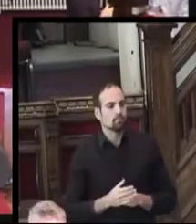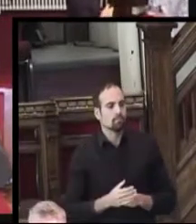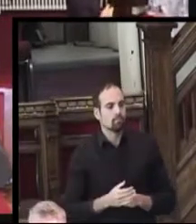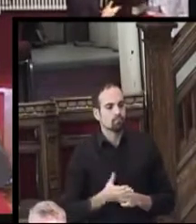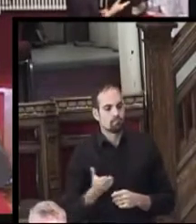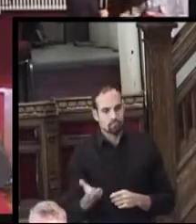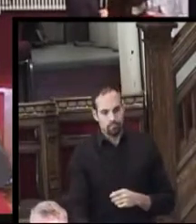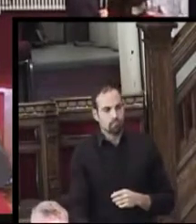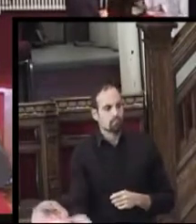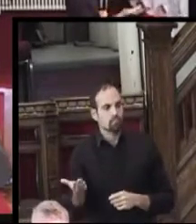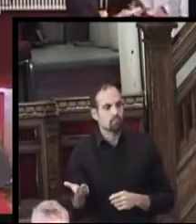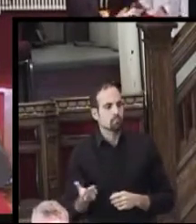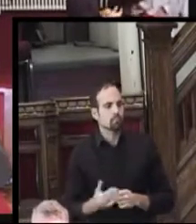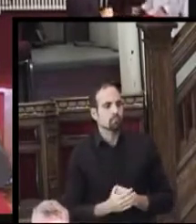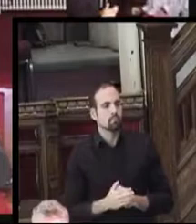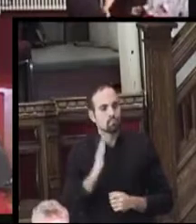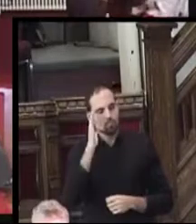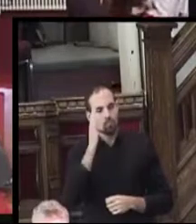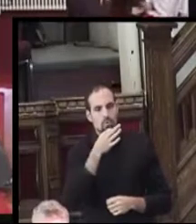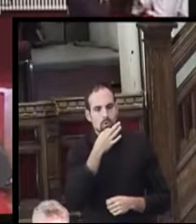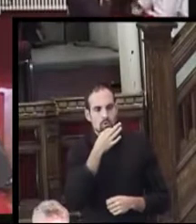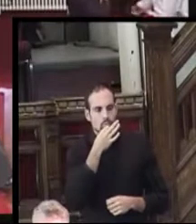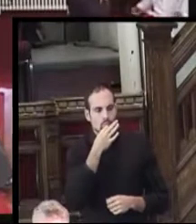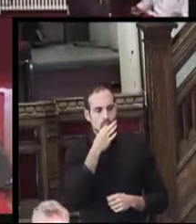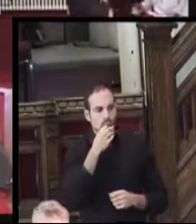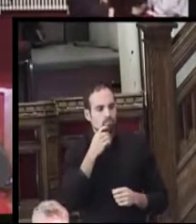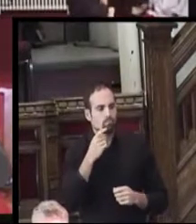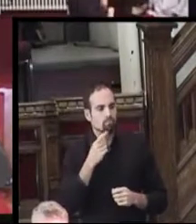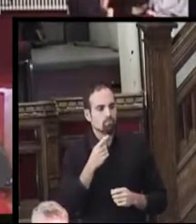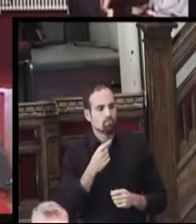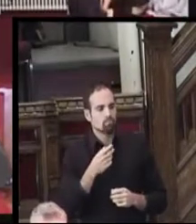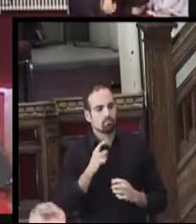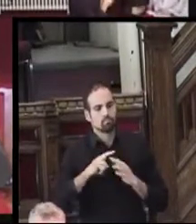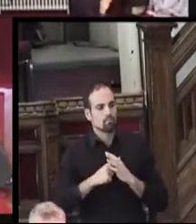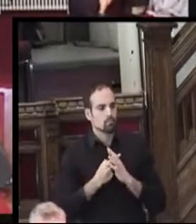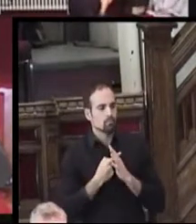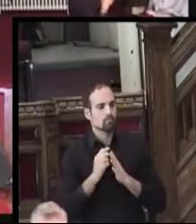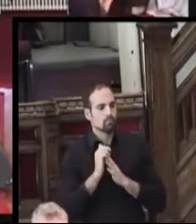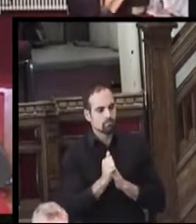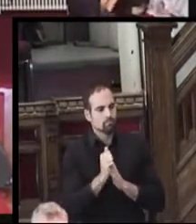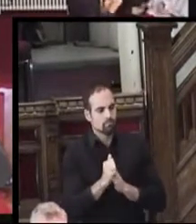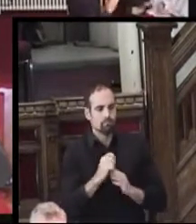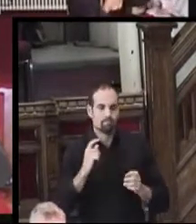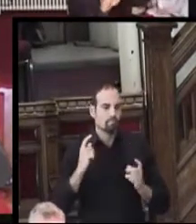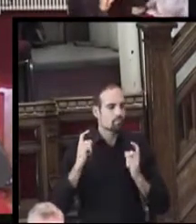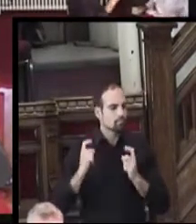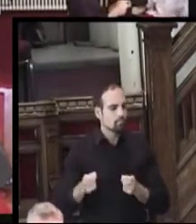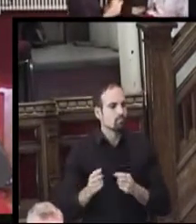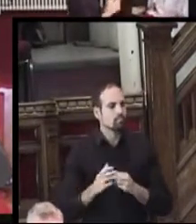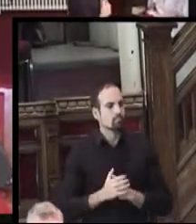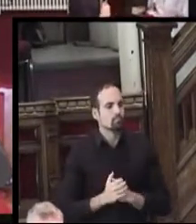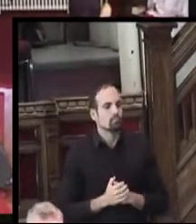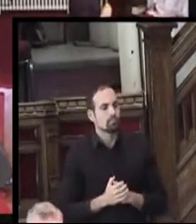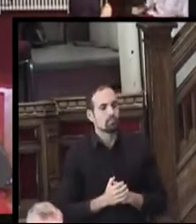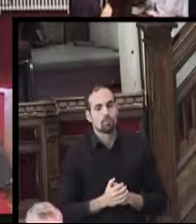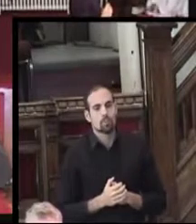denomination. Many of you know Bruce. You've seen him around. You've seen him at the front of the church. You've seen him in different ways in our church over the